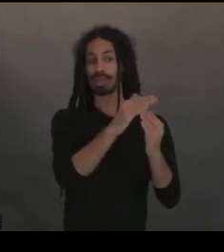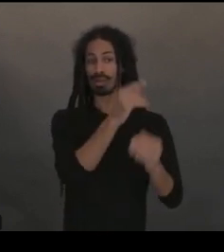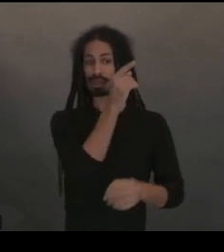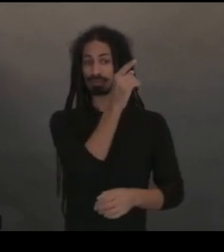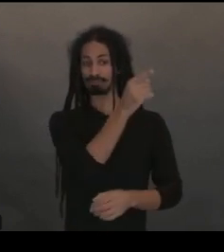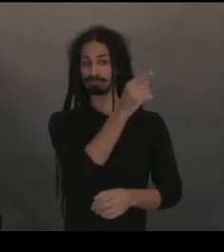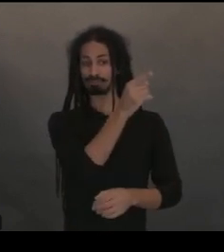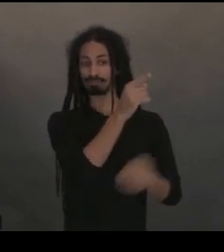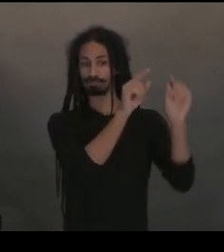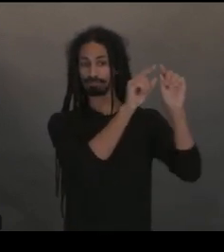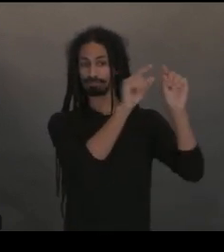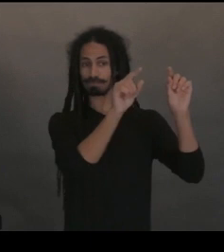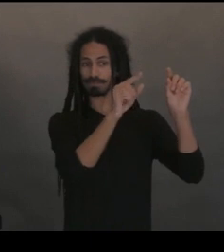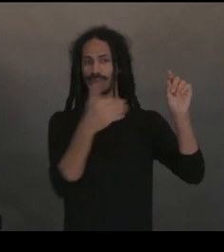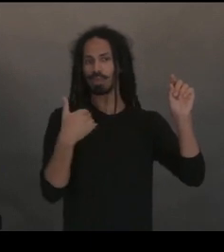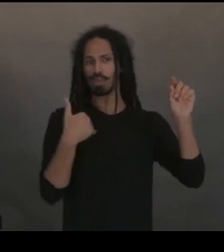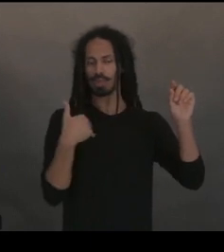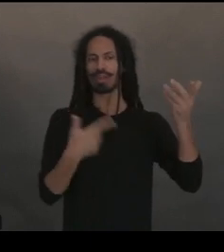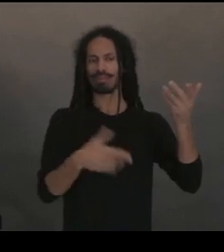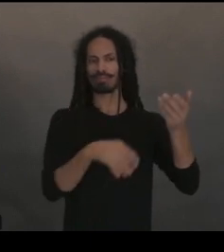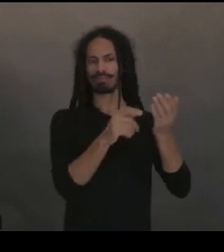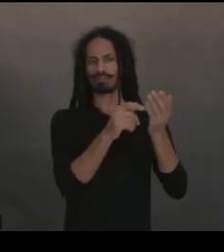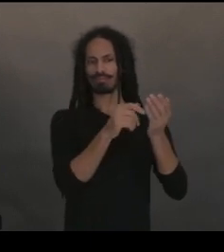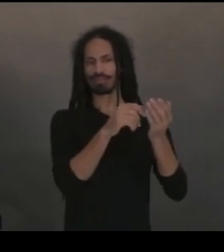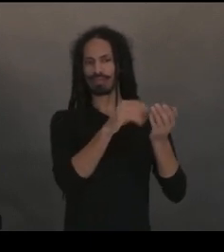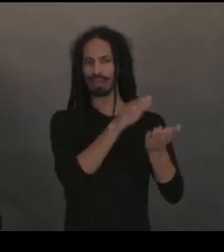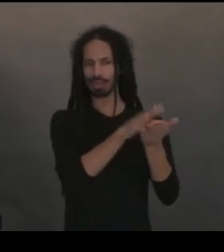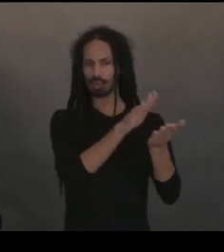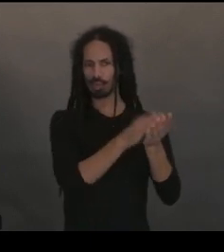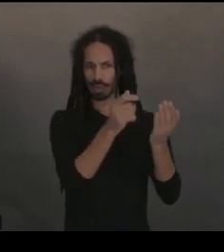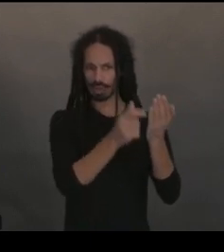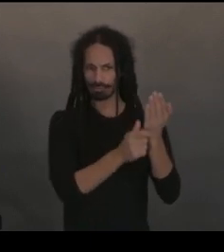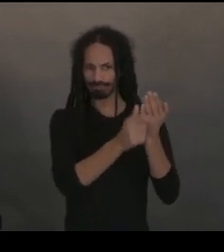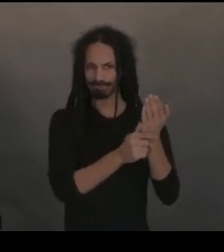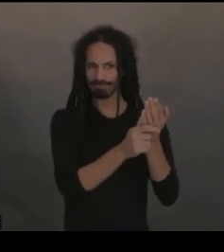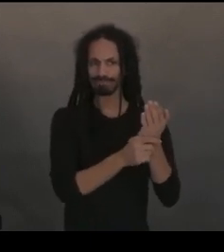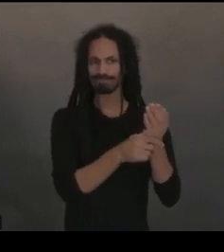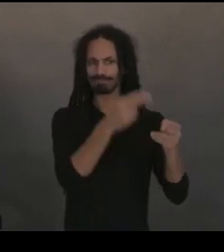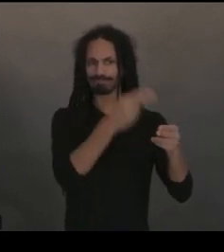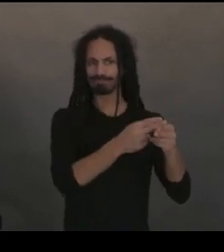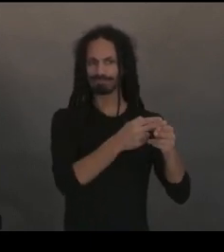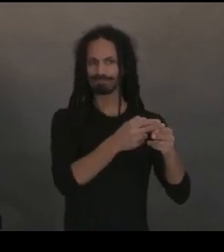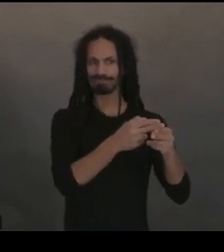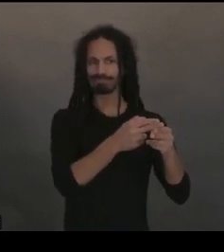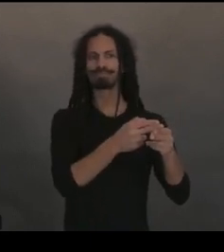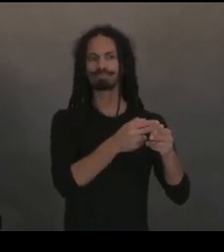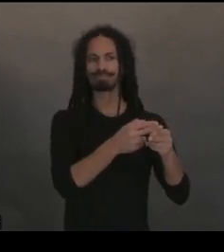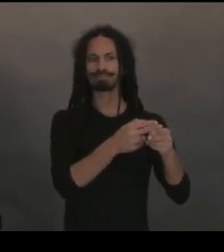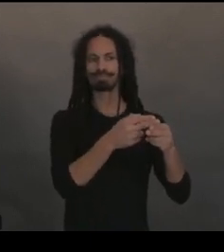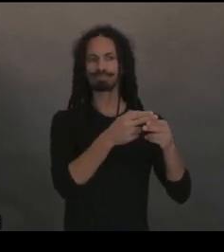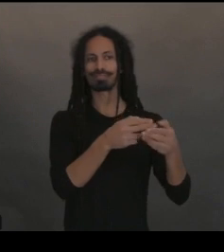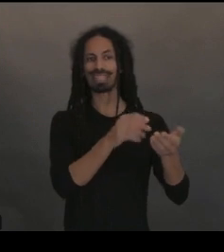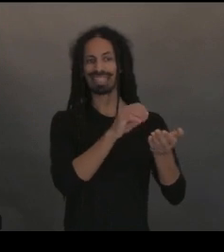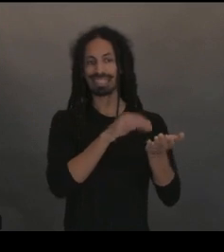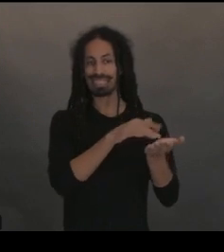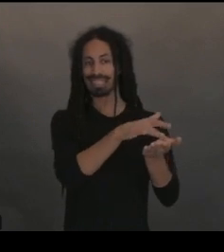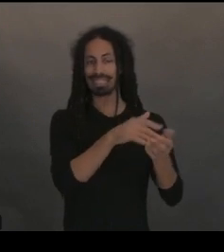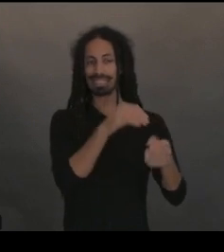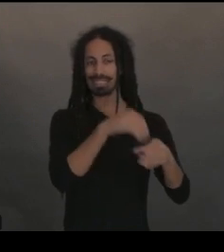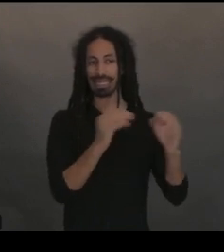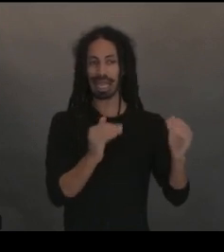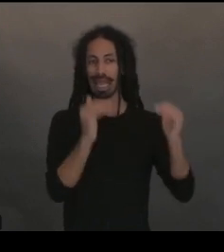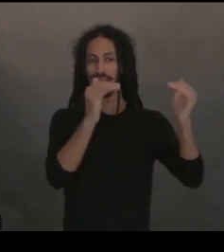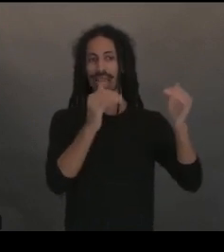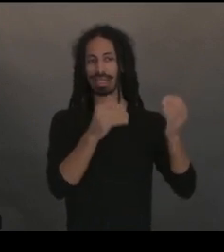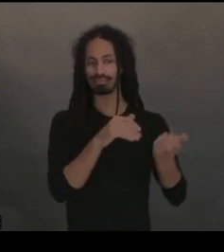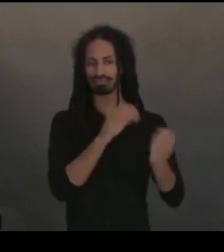journal name, Studies in Higher Education. We have a page range. So within this